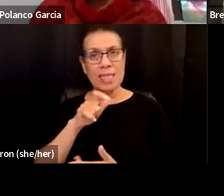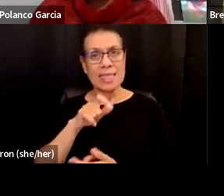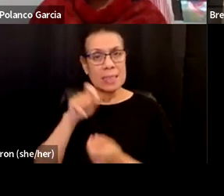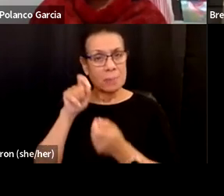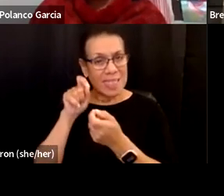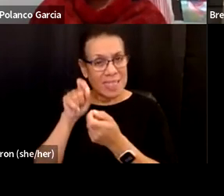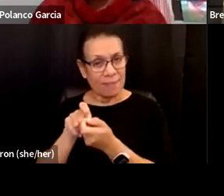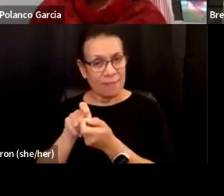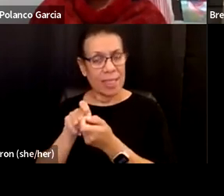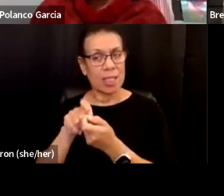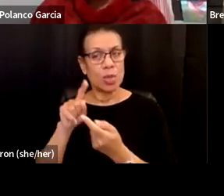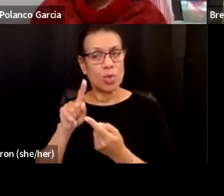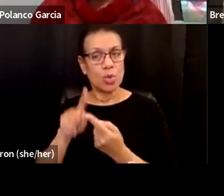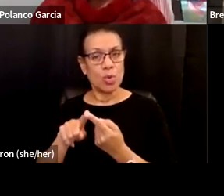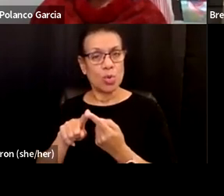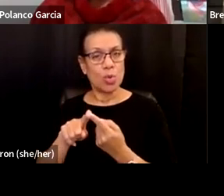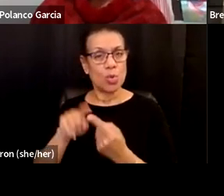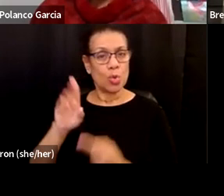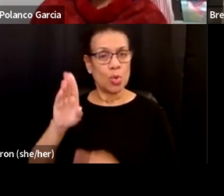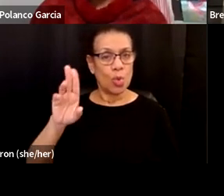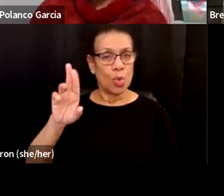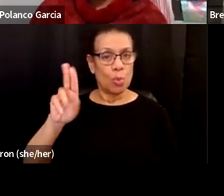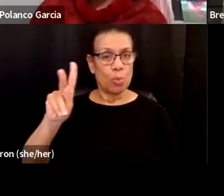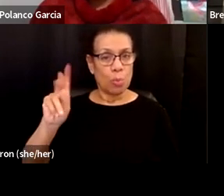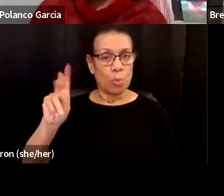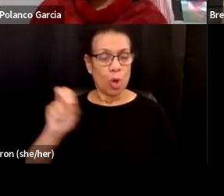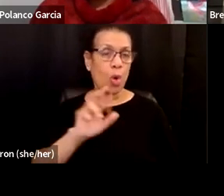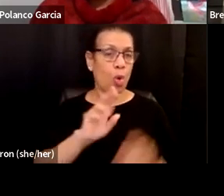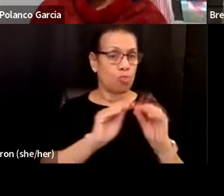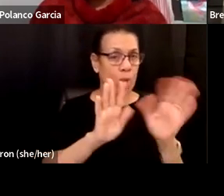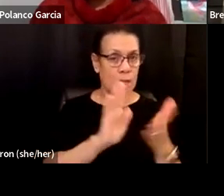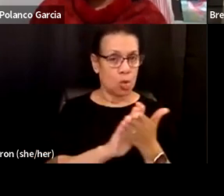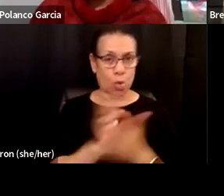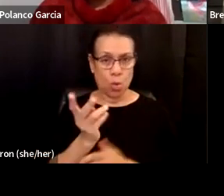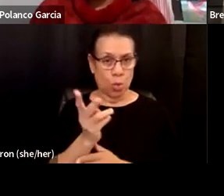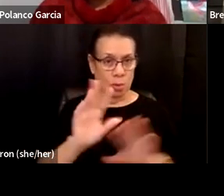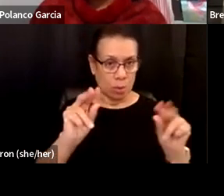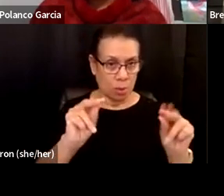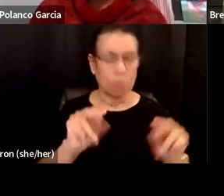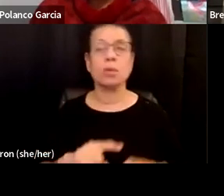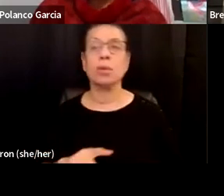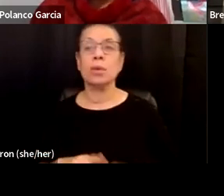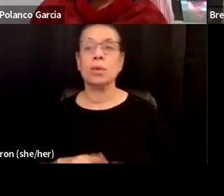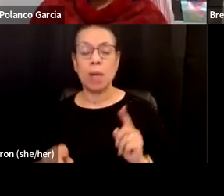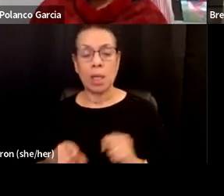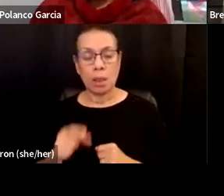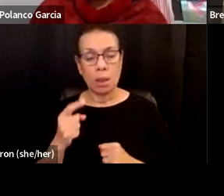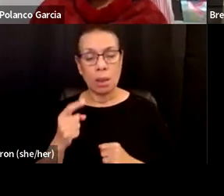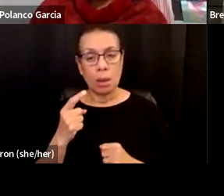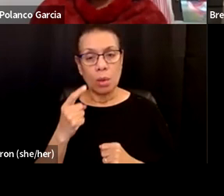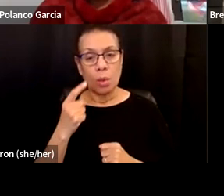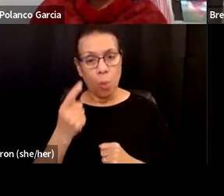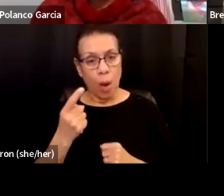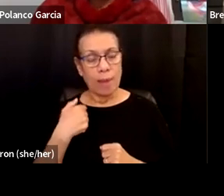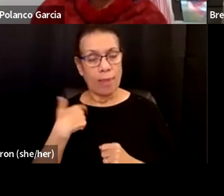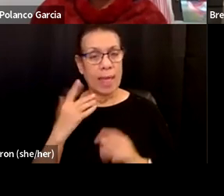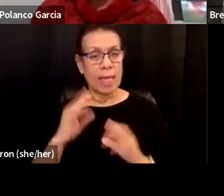to the burke nor frighten but i think one of the pieces that has been